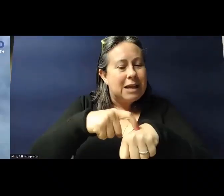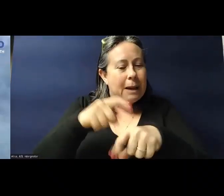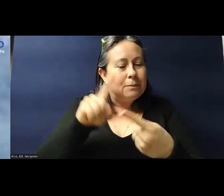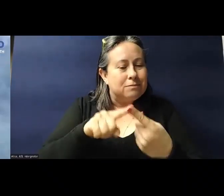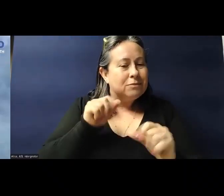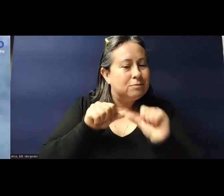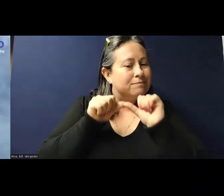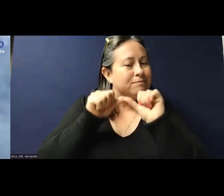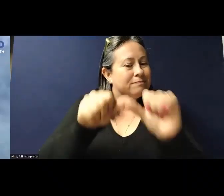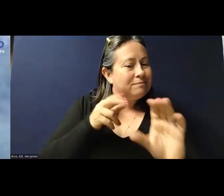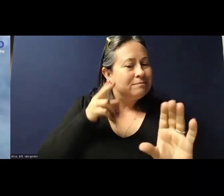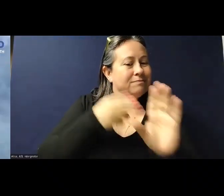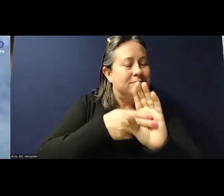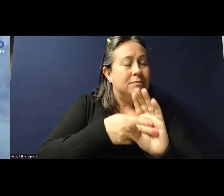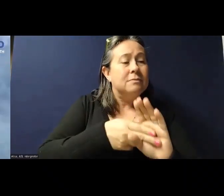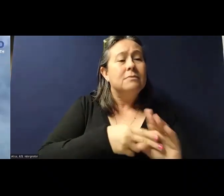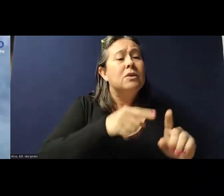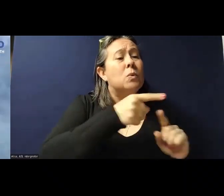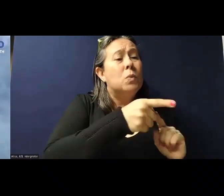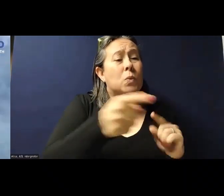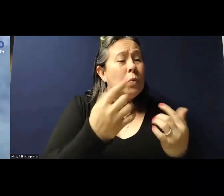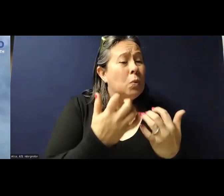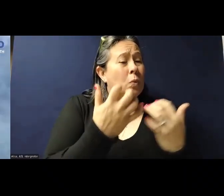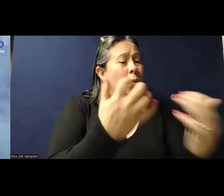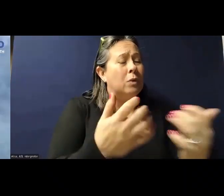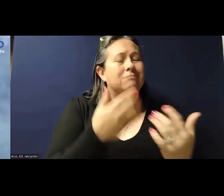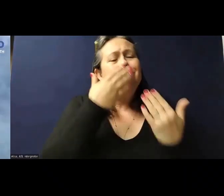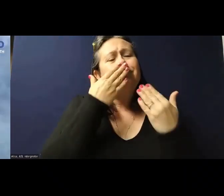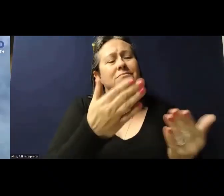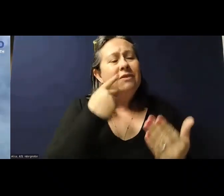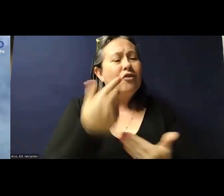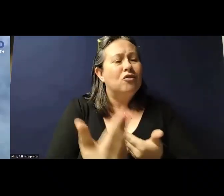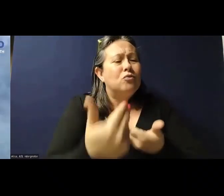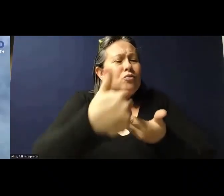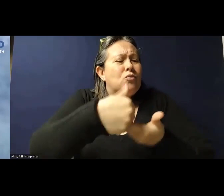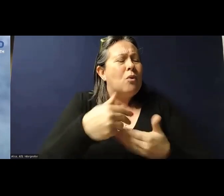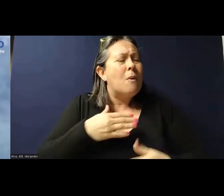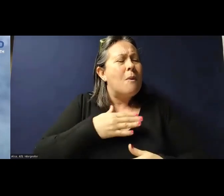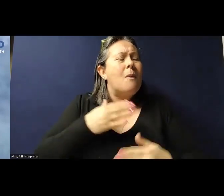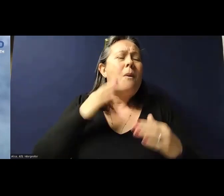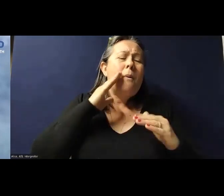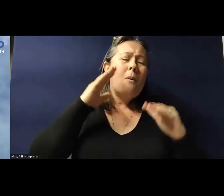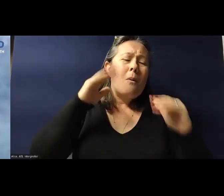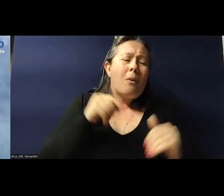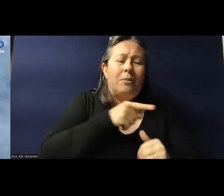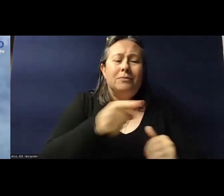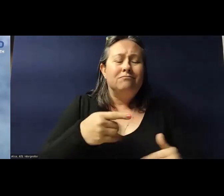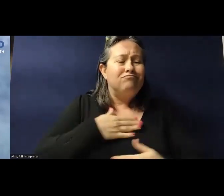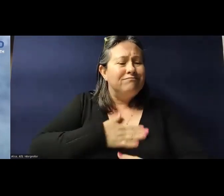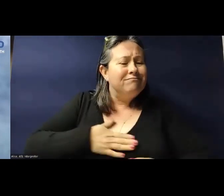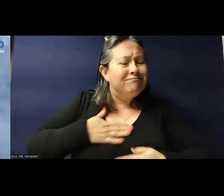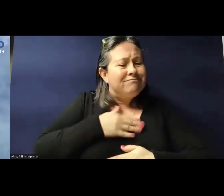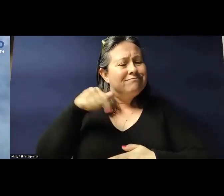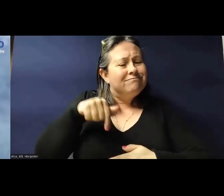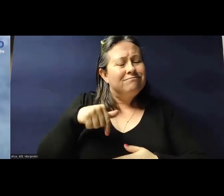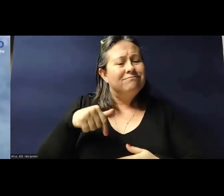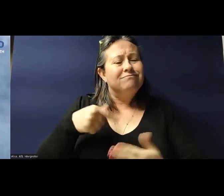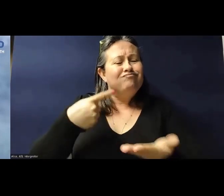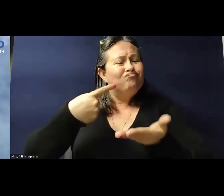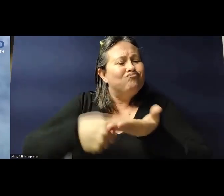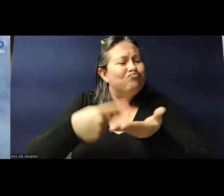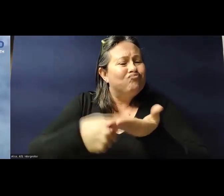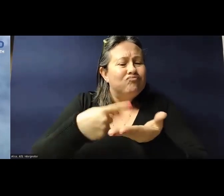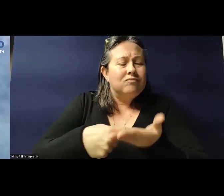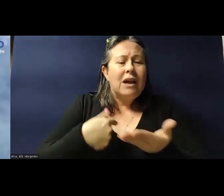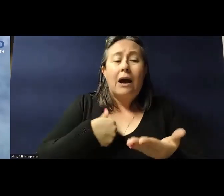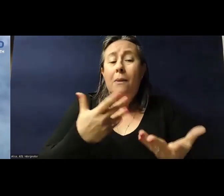want to thank you for joining us virtually. I hope you enjoyed the event as much as I did. And I want to leave you with a call